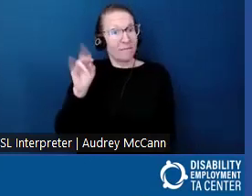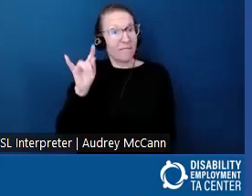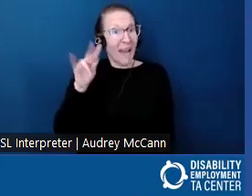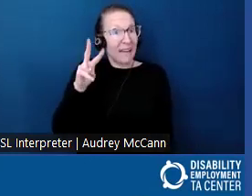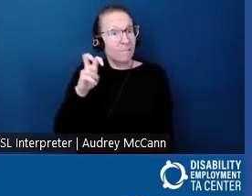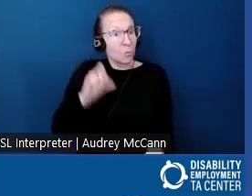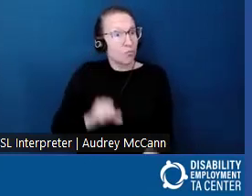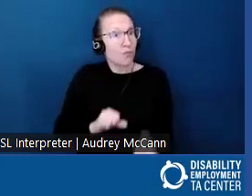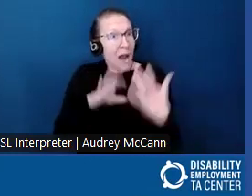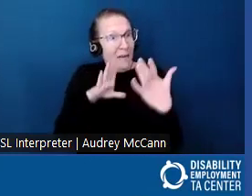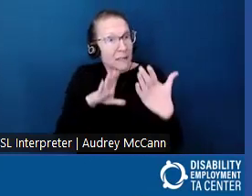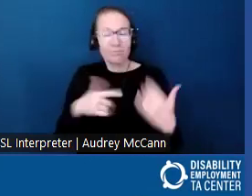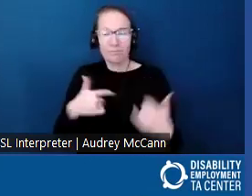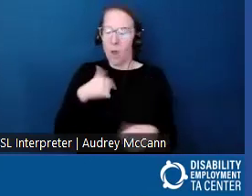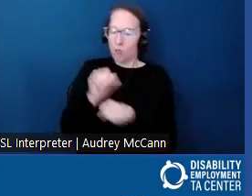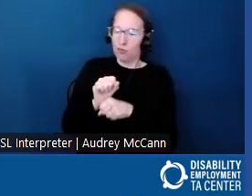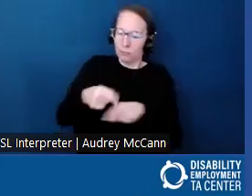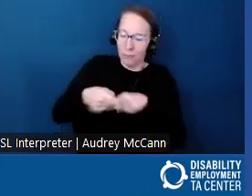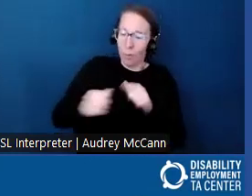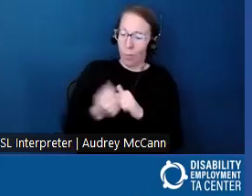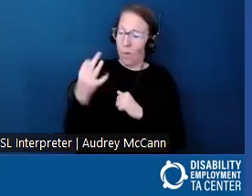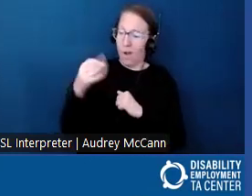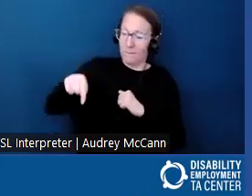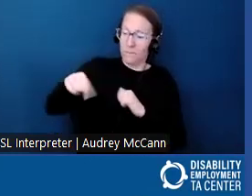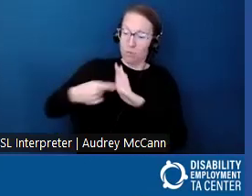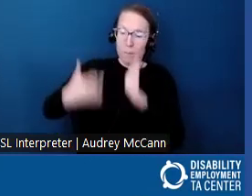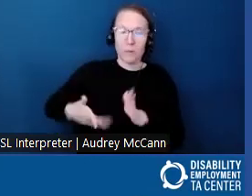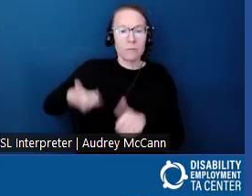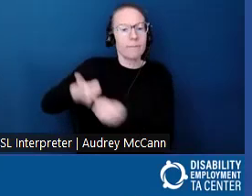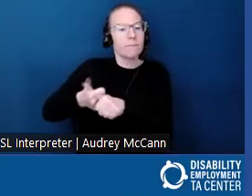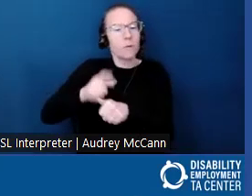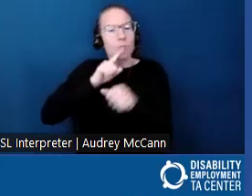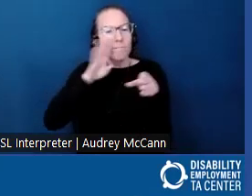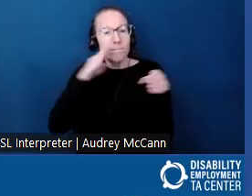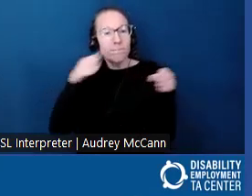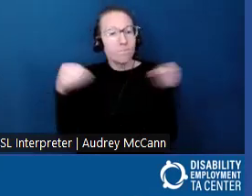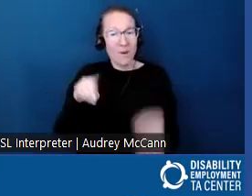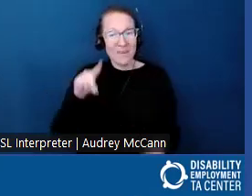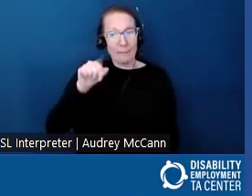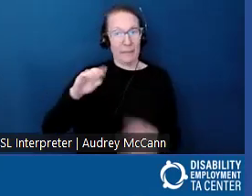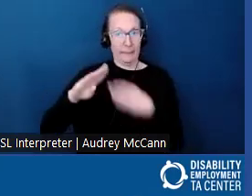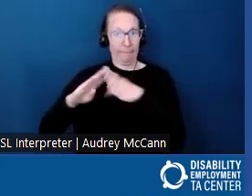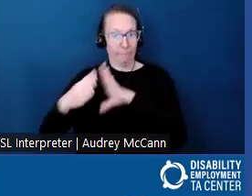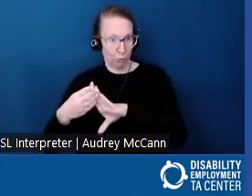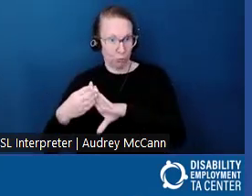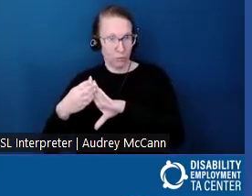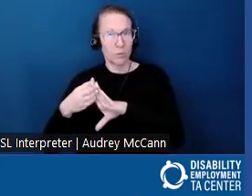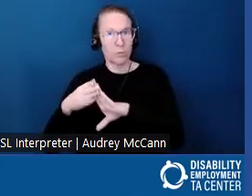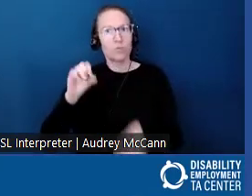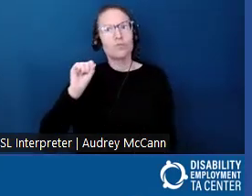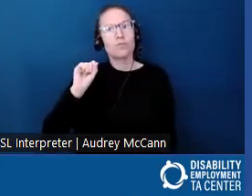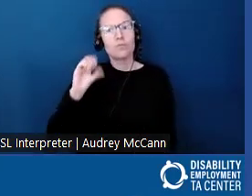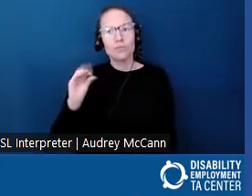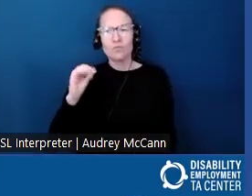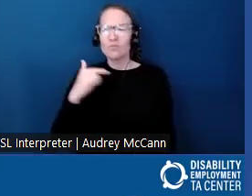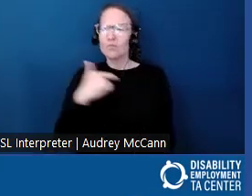work specifically with one of our representatives who kind of focuses on the disability community so that we can